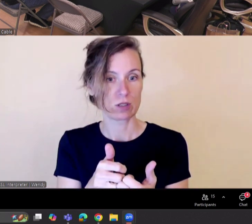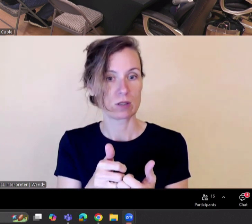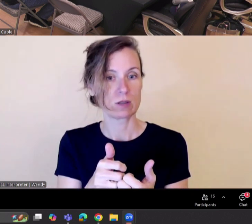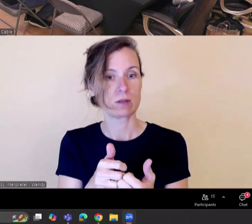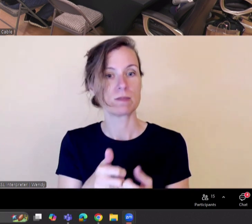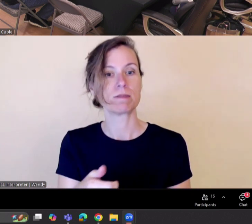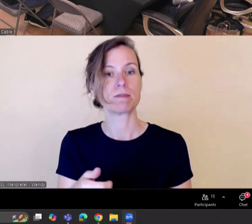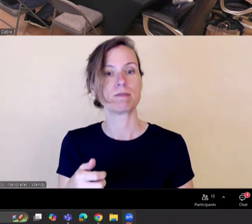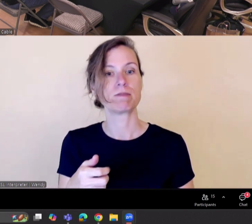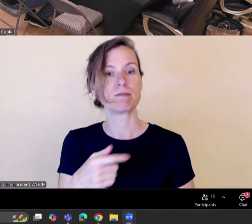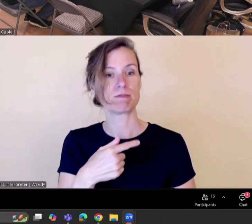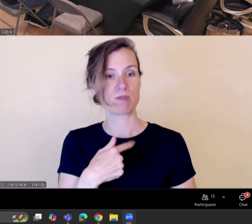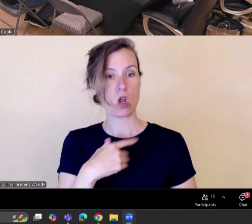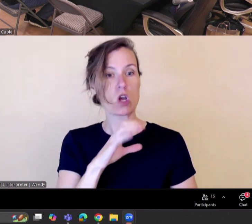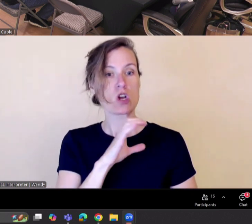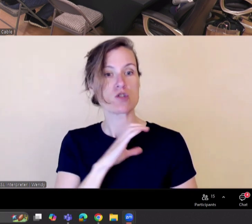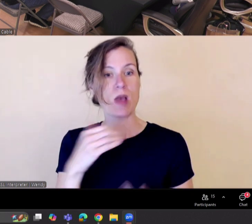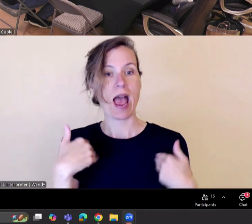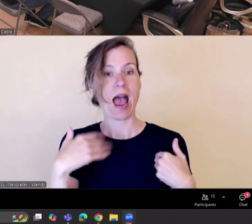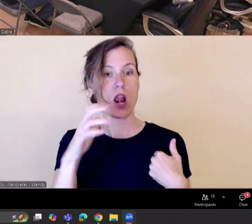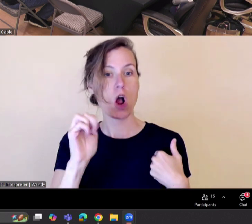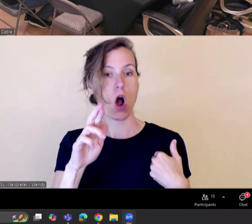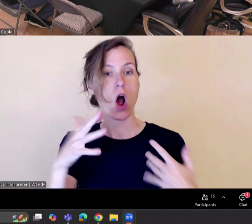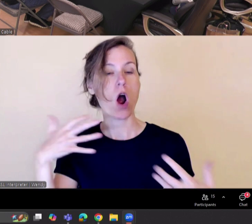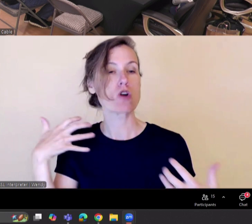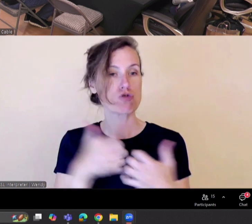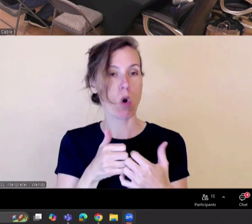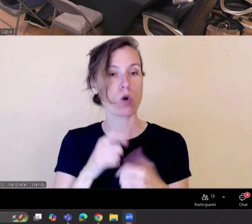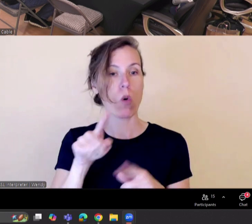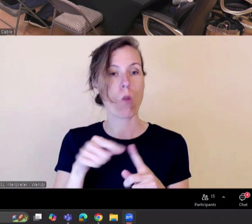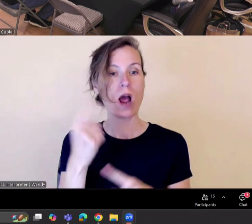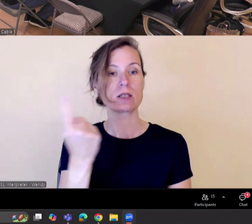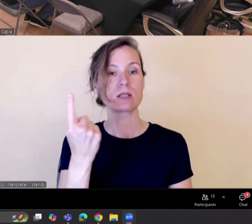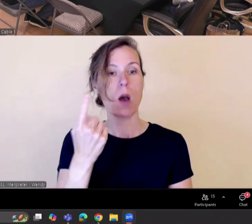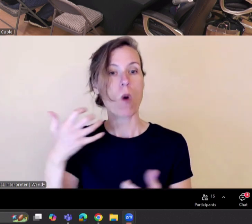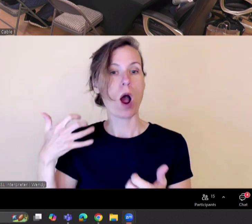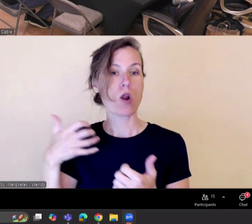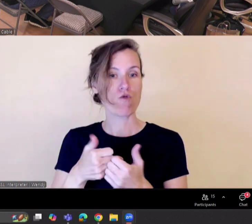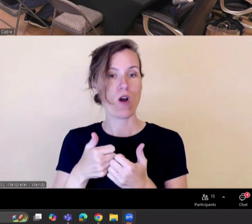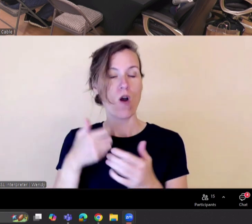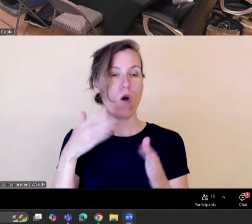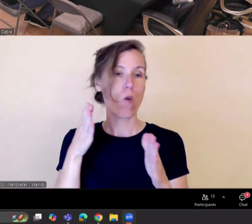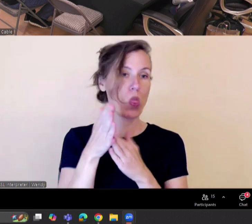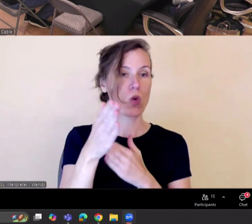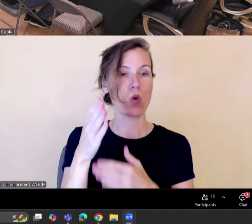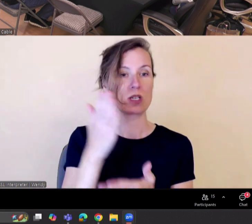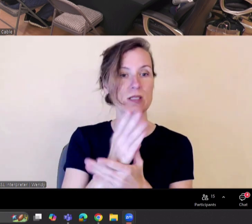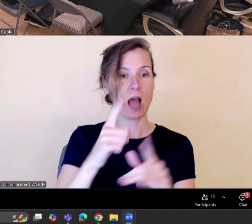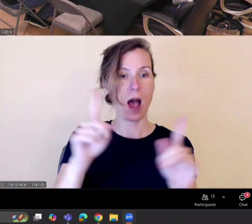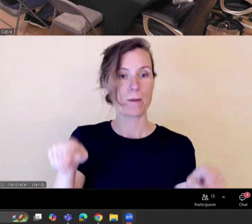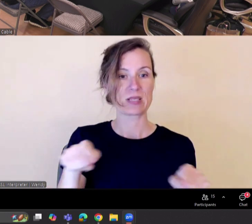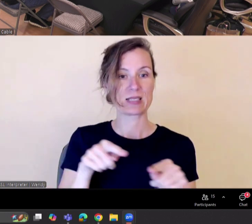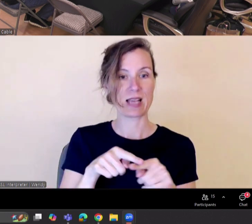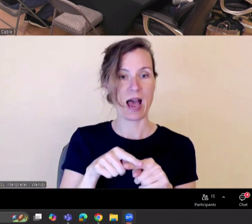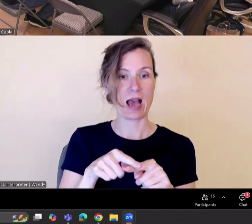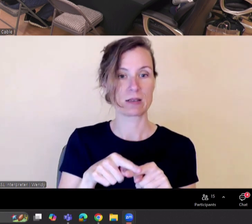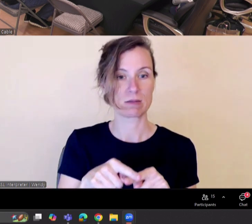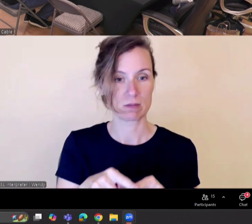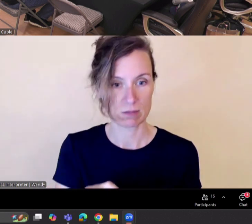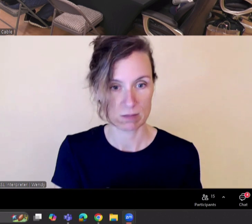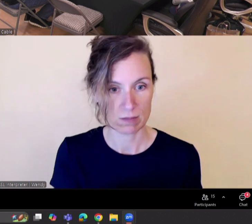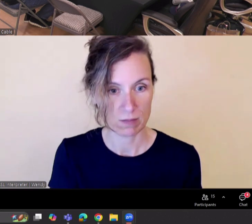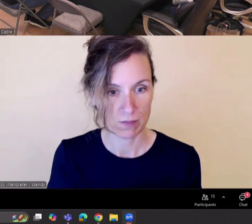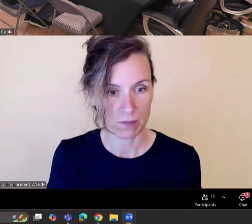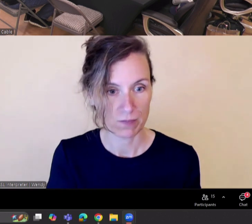was a chief of police in another jurisdiction. So I believe in the use of this as a public safety